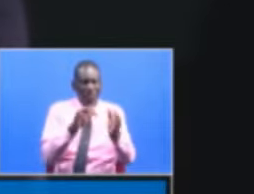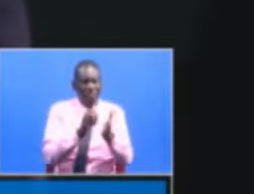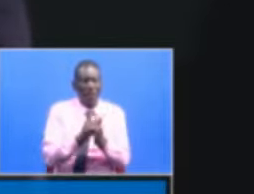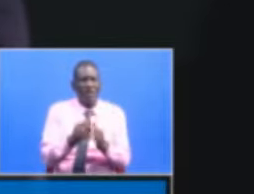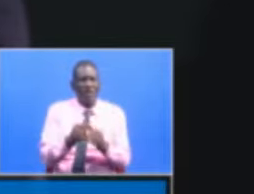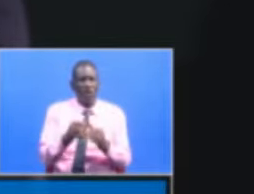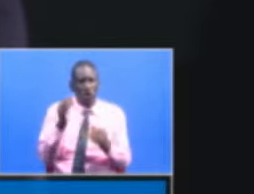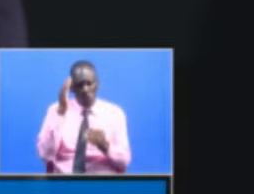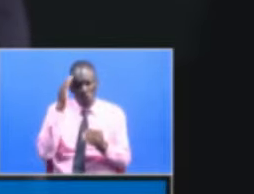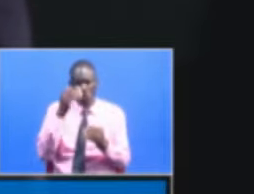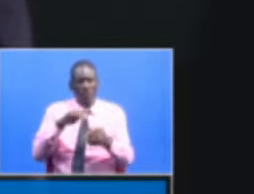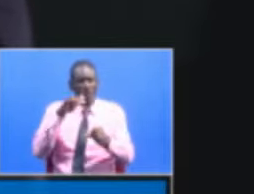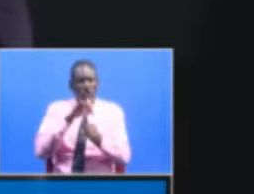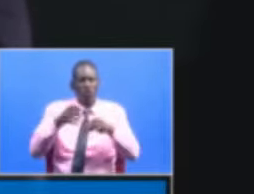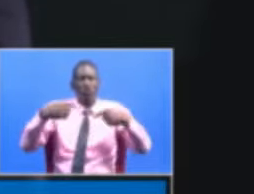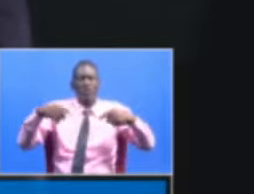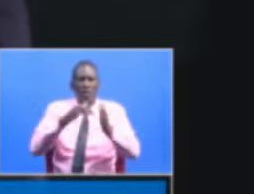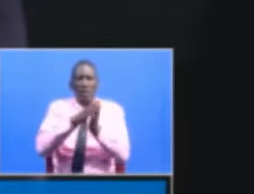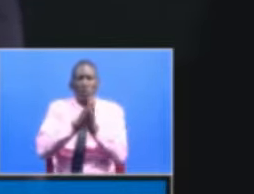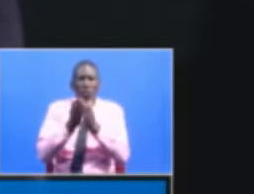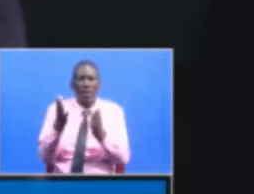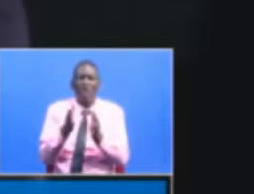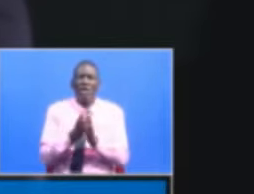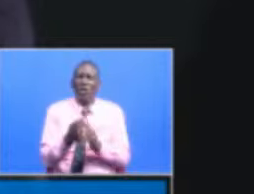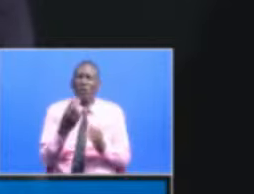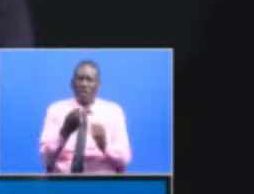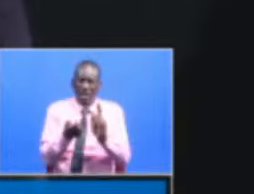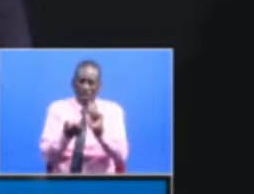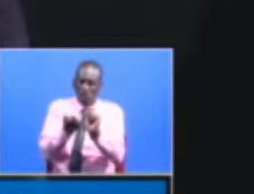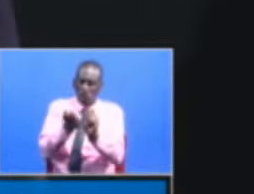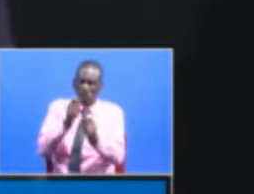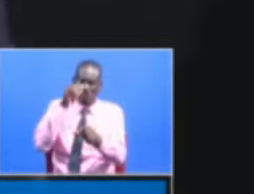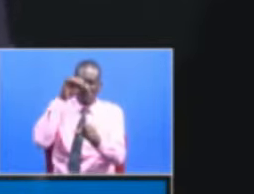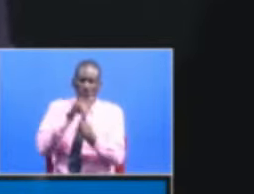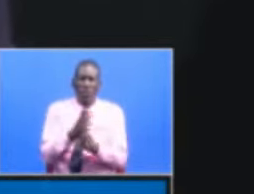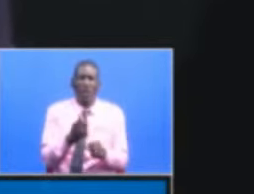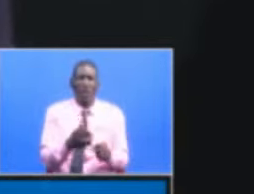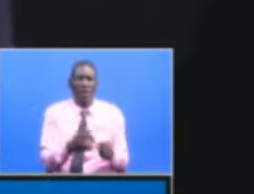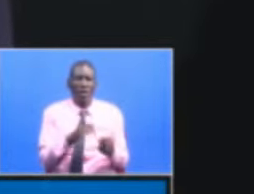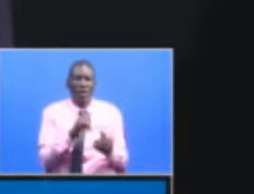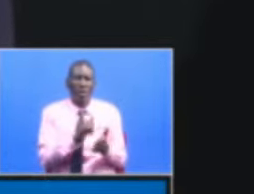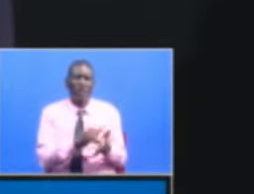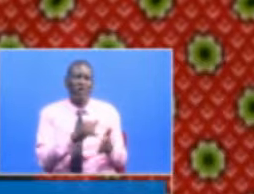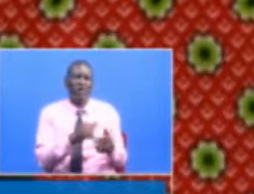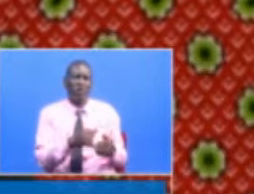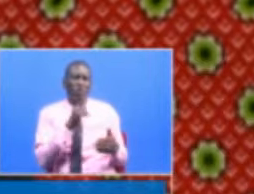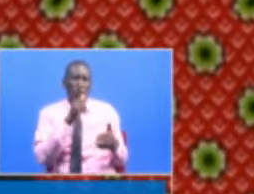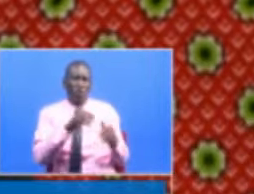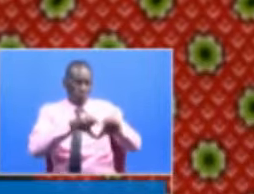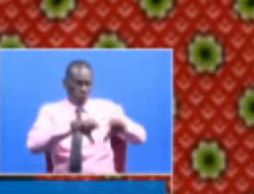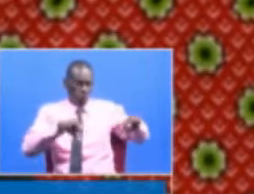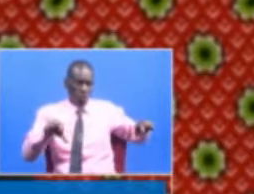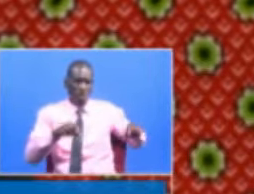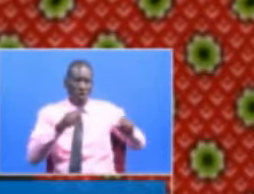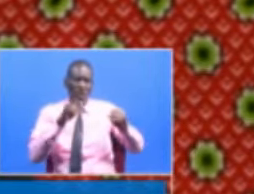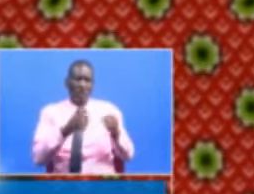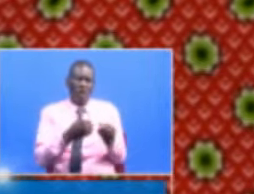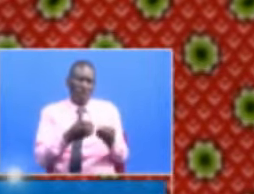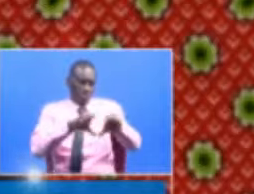out there, and if you see, there's a lot of transformation going on. Na hiyo borehole ambayo umetaja, lifespan yake ni how many